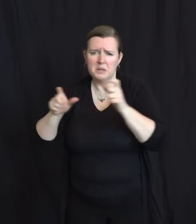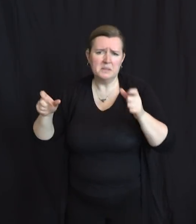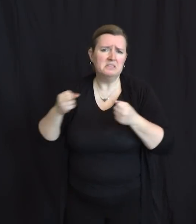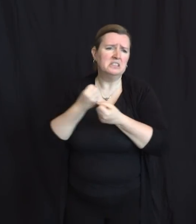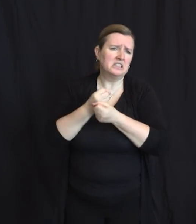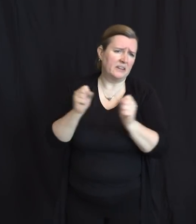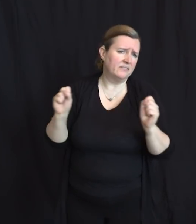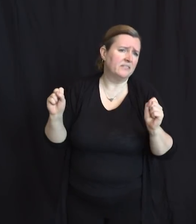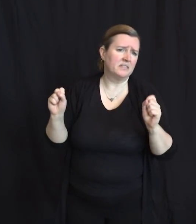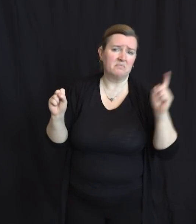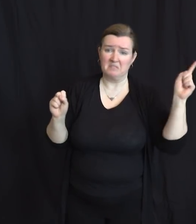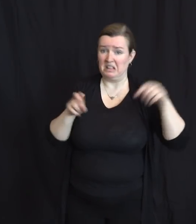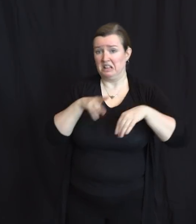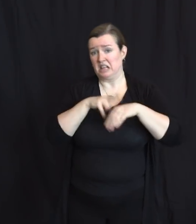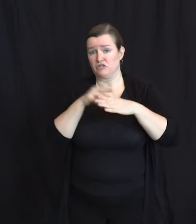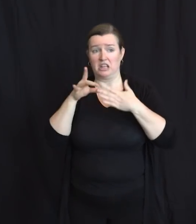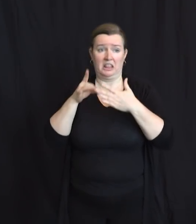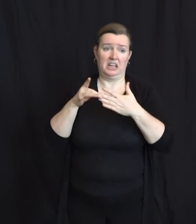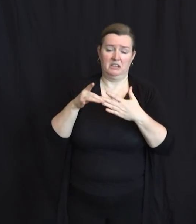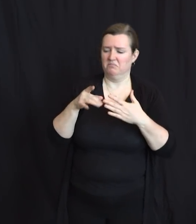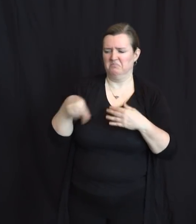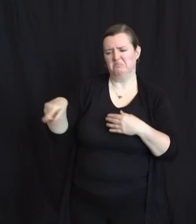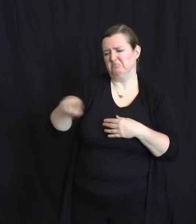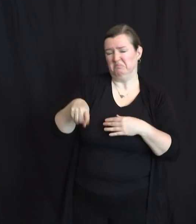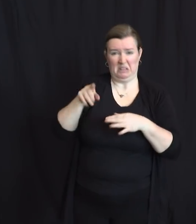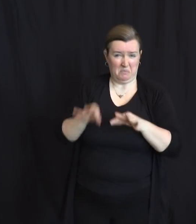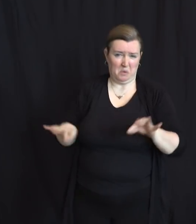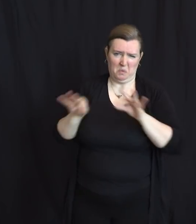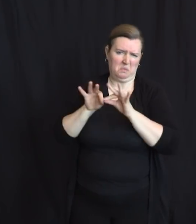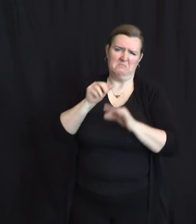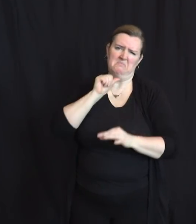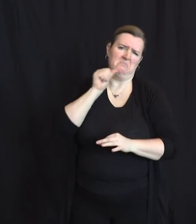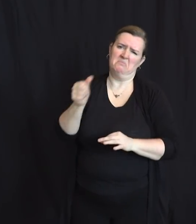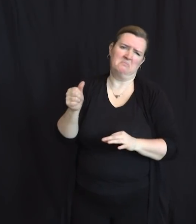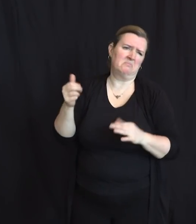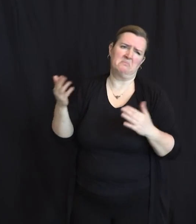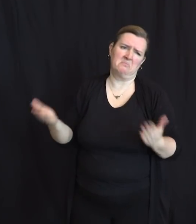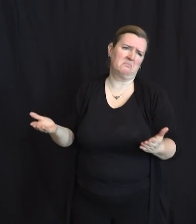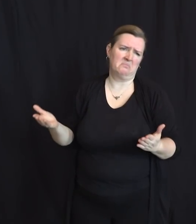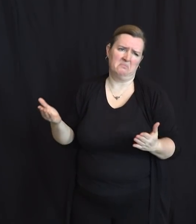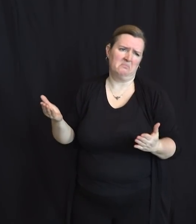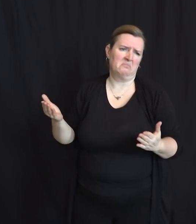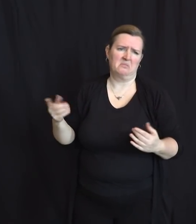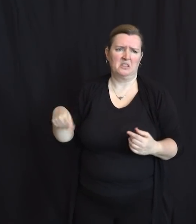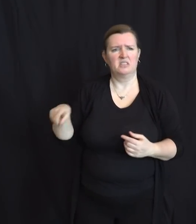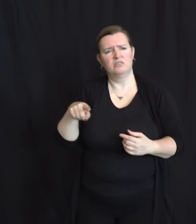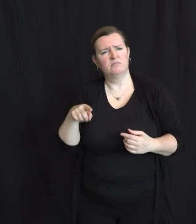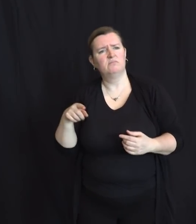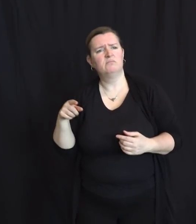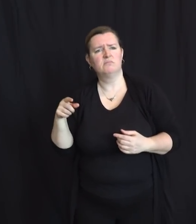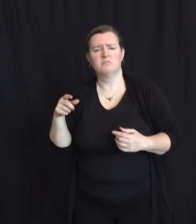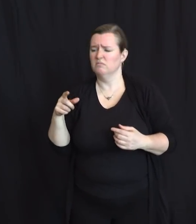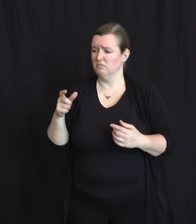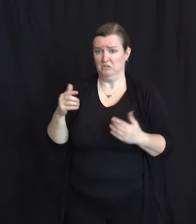leadership thinks you are not essential, and in fact that you should fear for your jobs. And again, I was reminded by